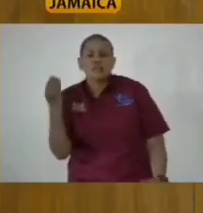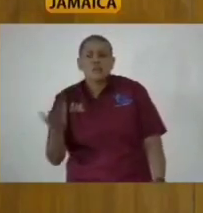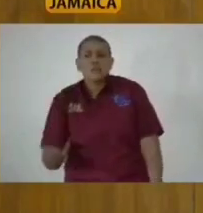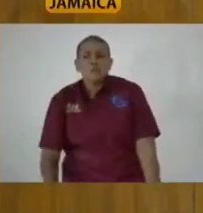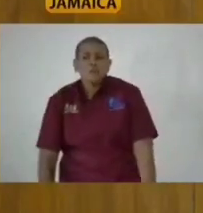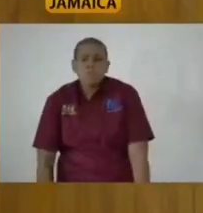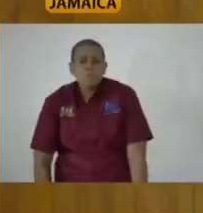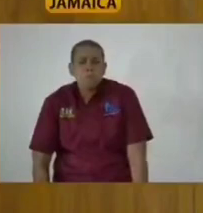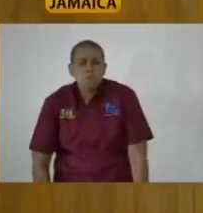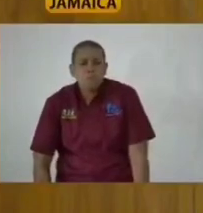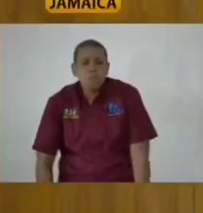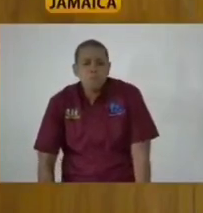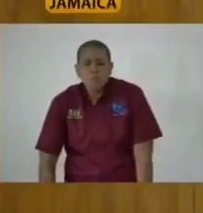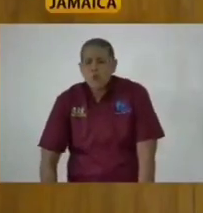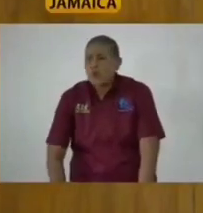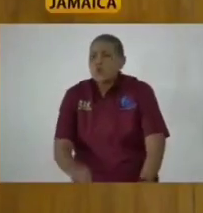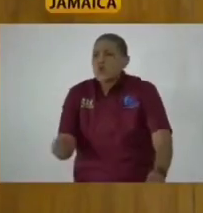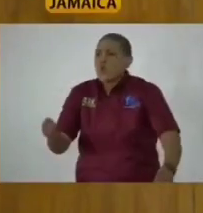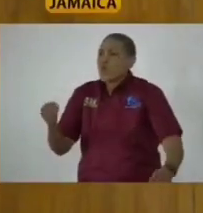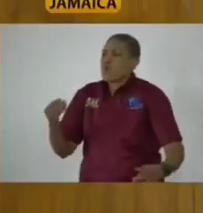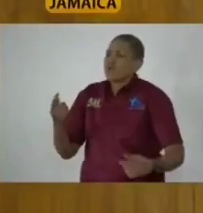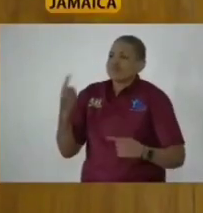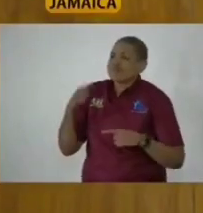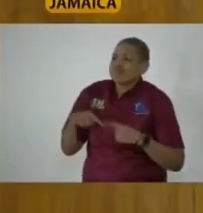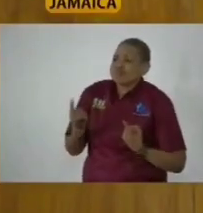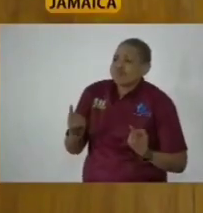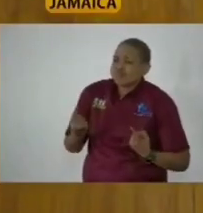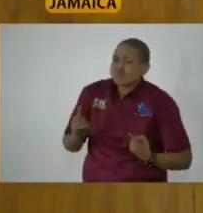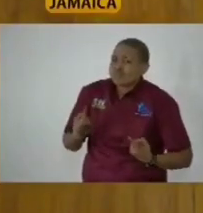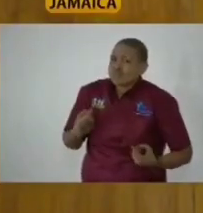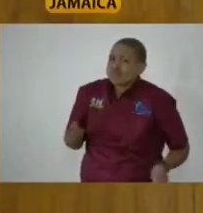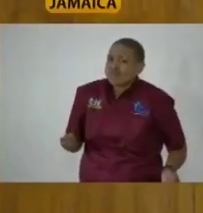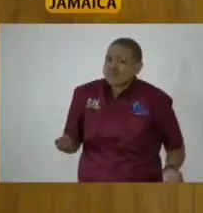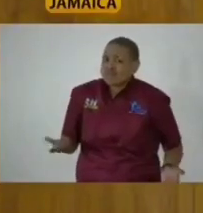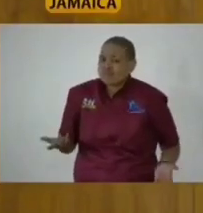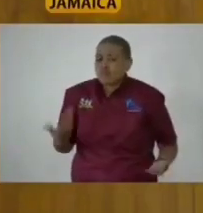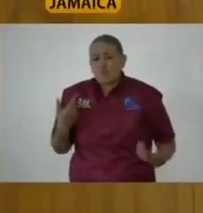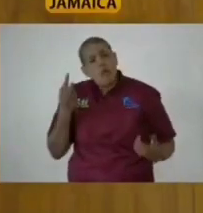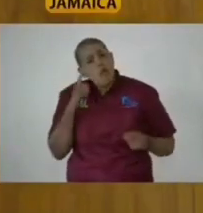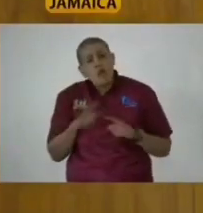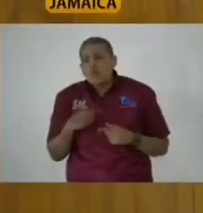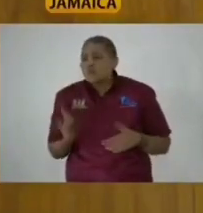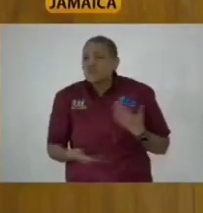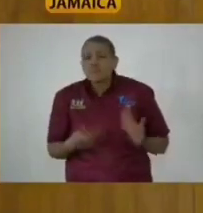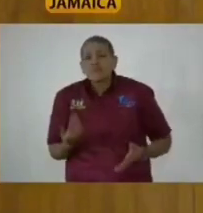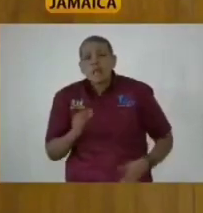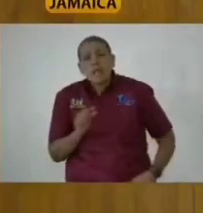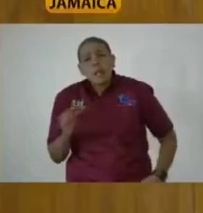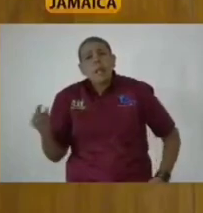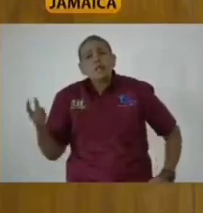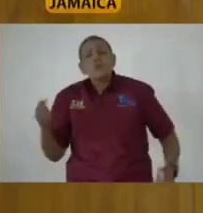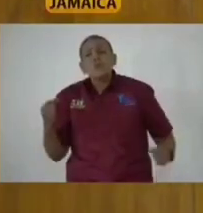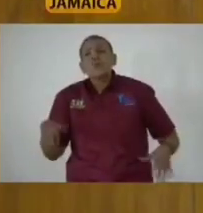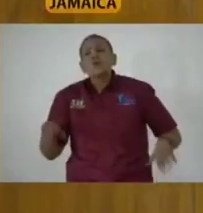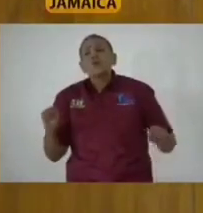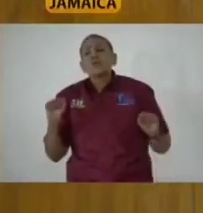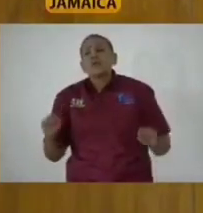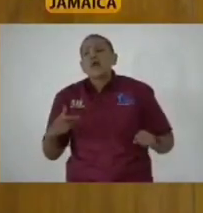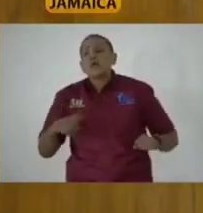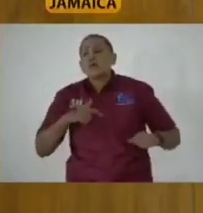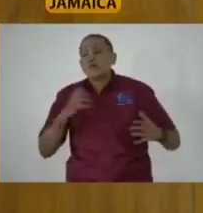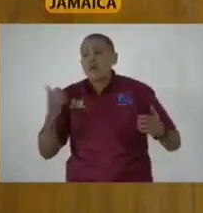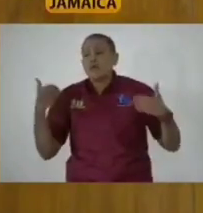no consensus on our side for moving ahead in that piecemeal way. We want to move to